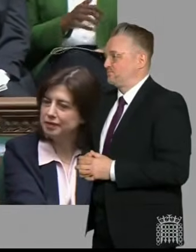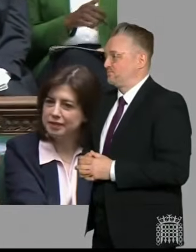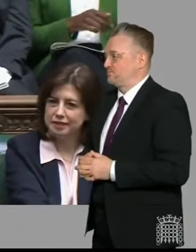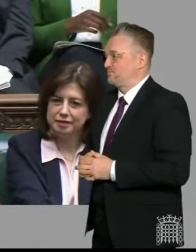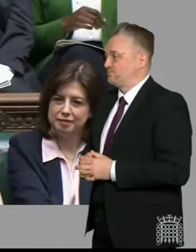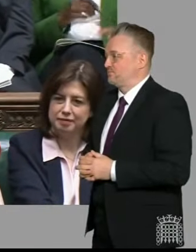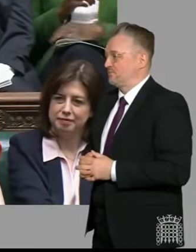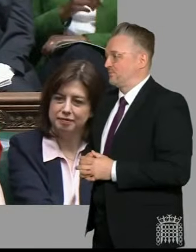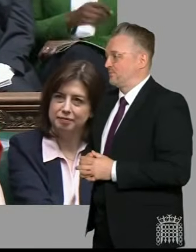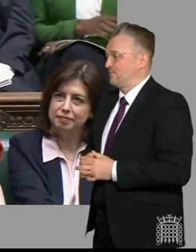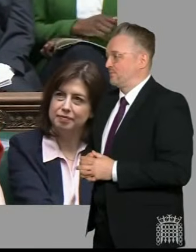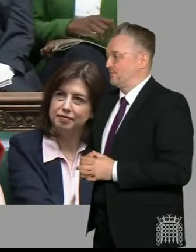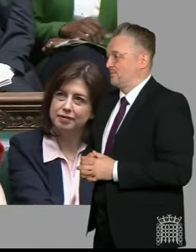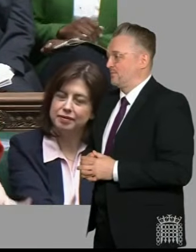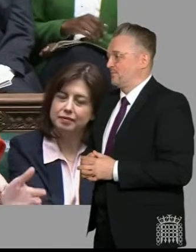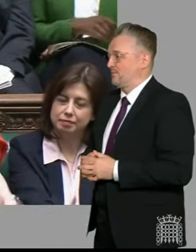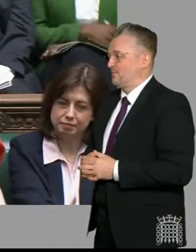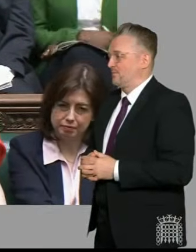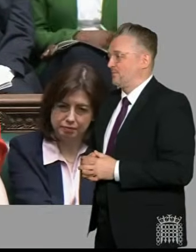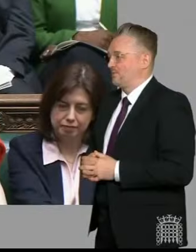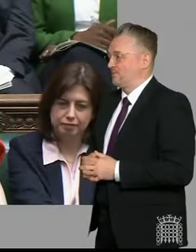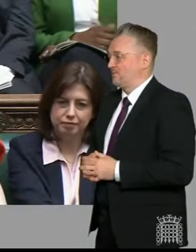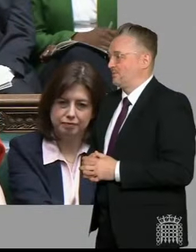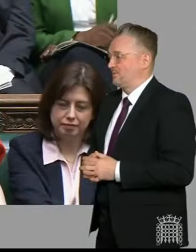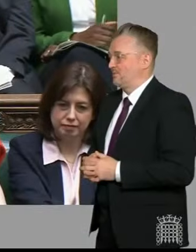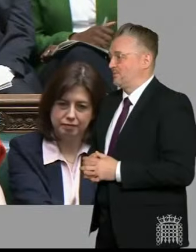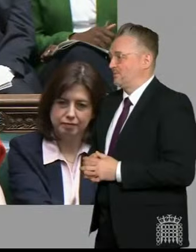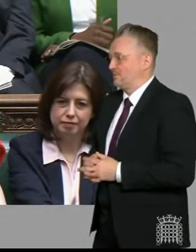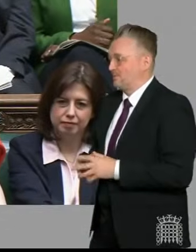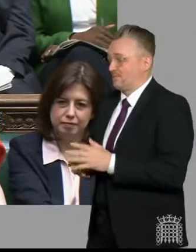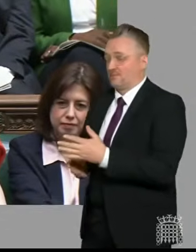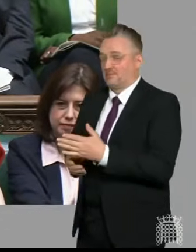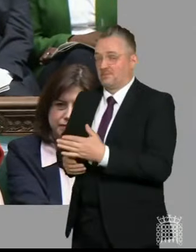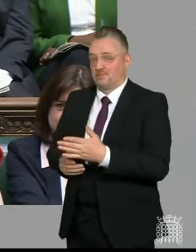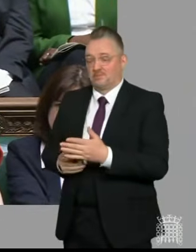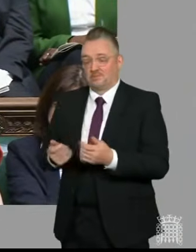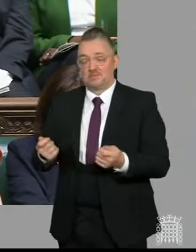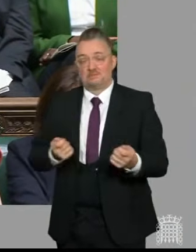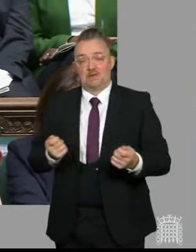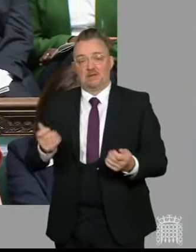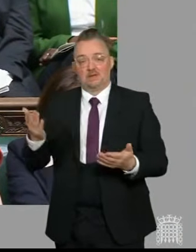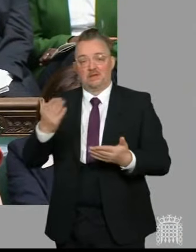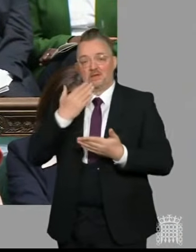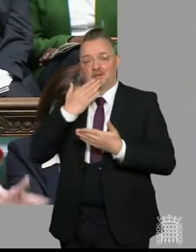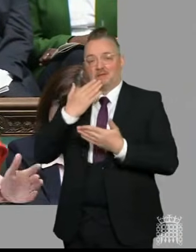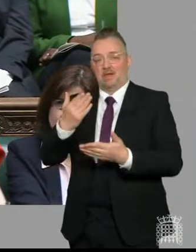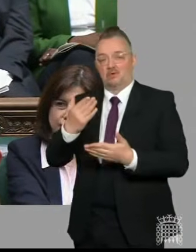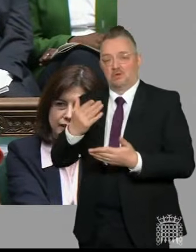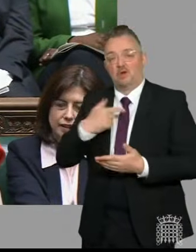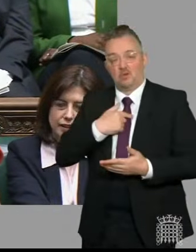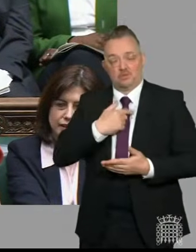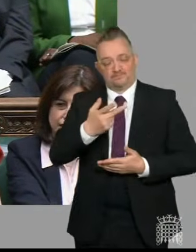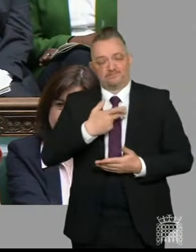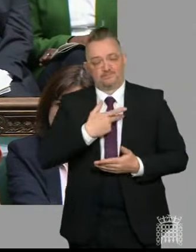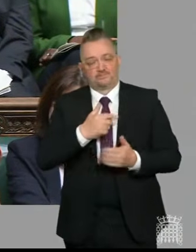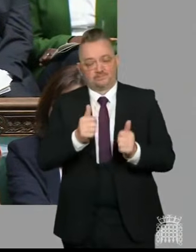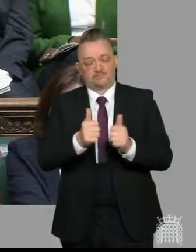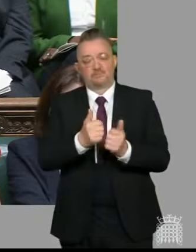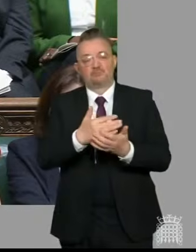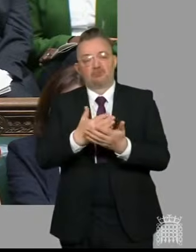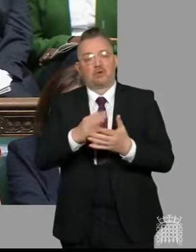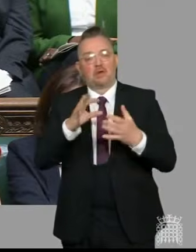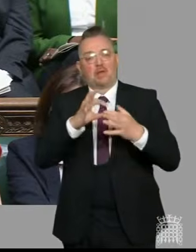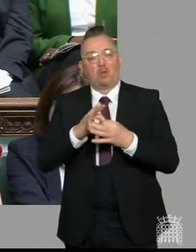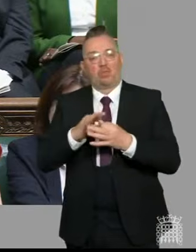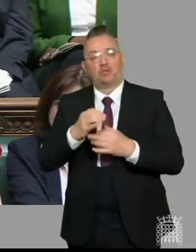Thank you, Mr. Speaker. And can I first of all share with the Deputy Prime Minister's comments regarding our Jewish community and a happy Passover,